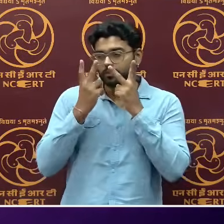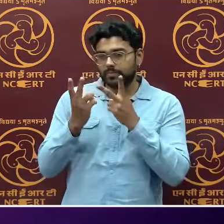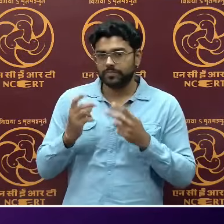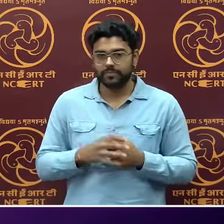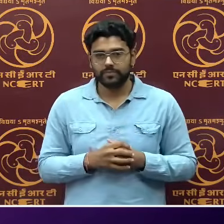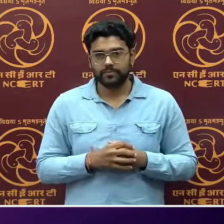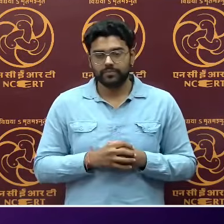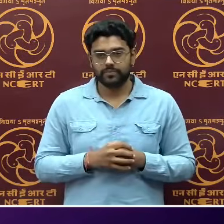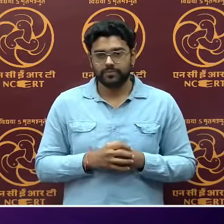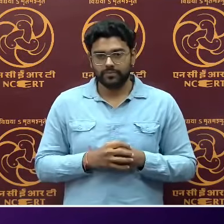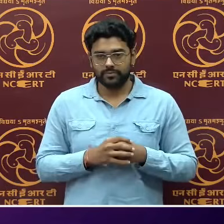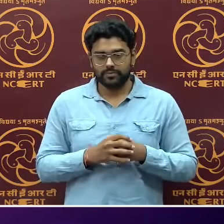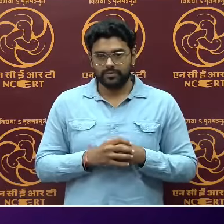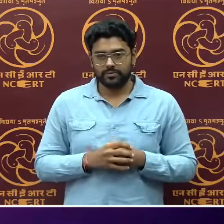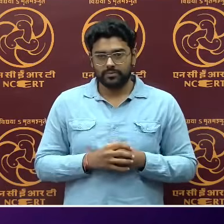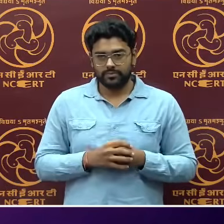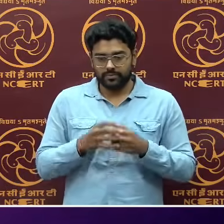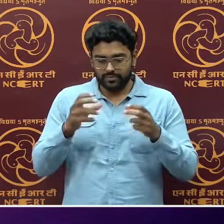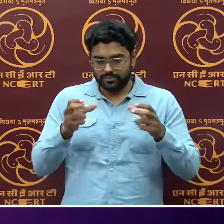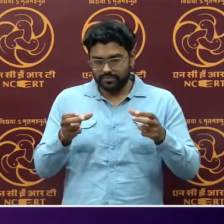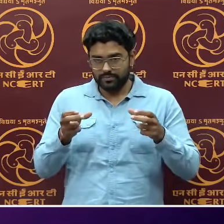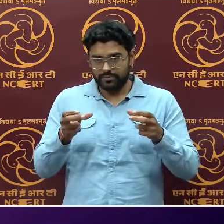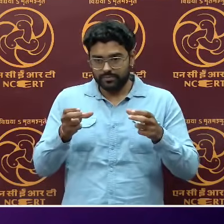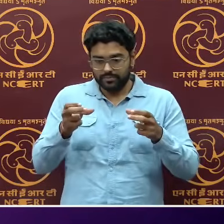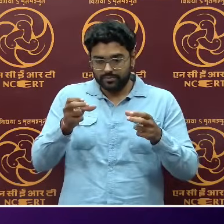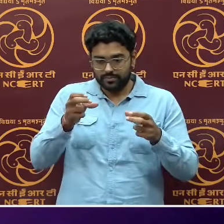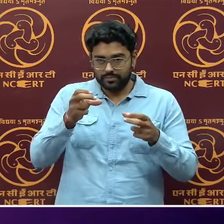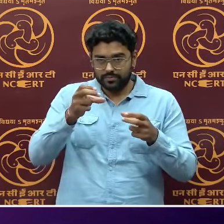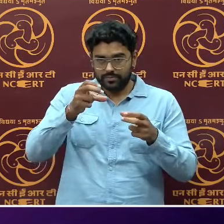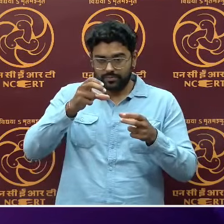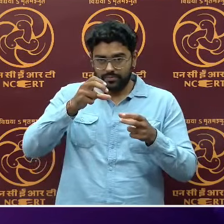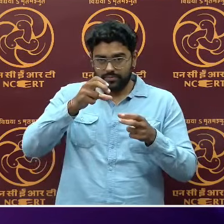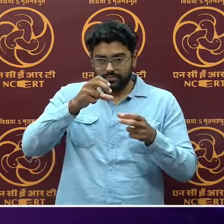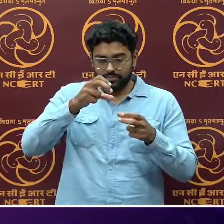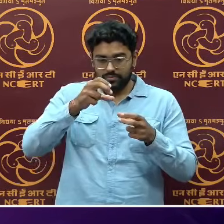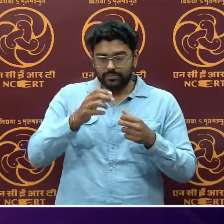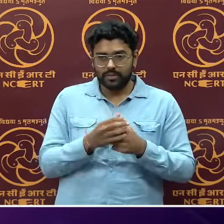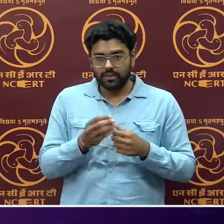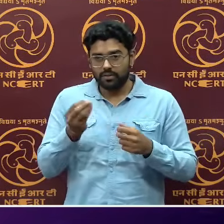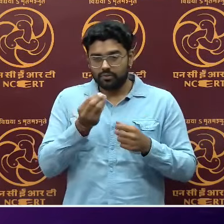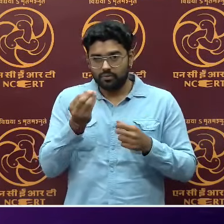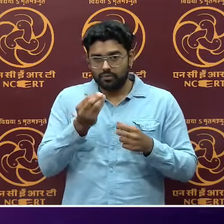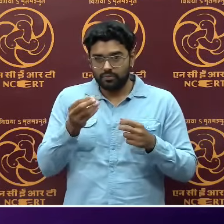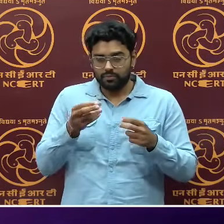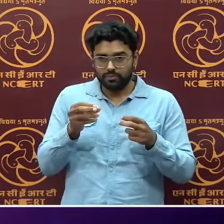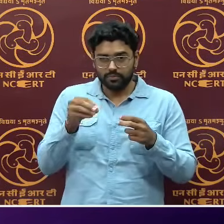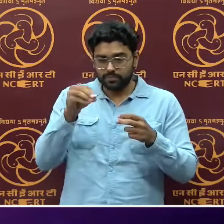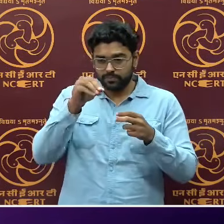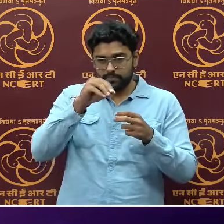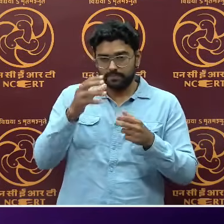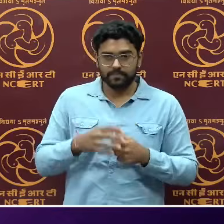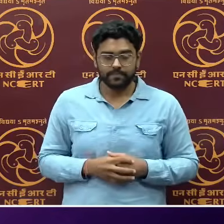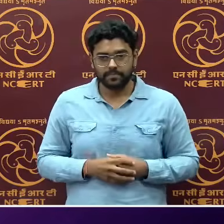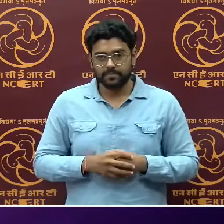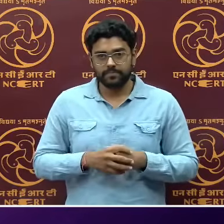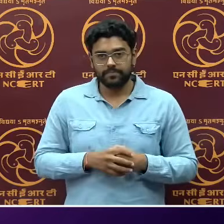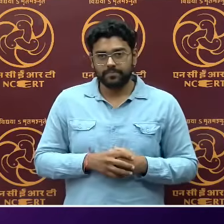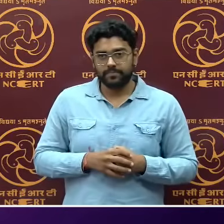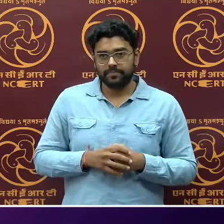to the one beaker I am just pouring out some oil,